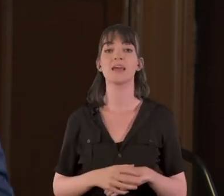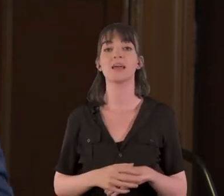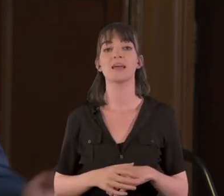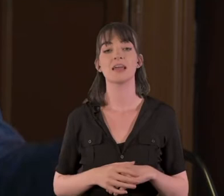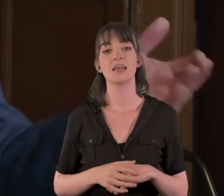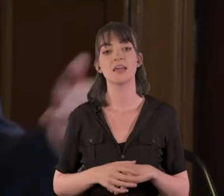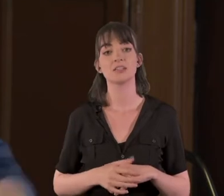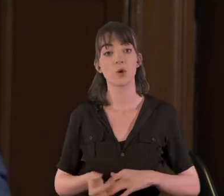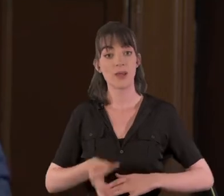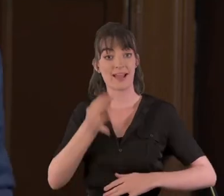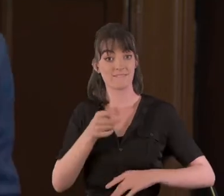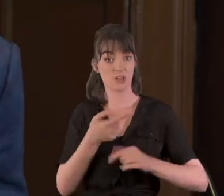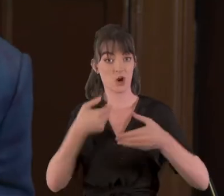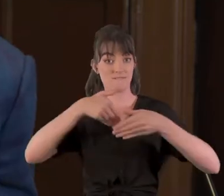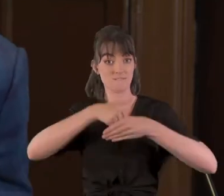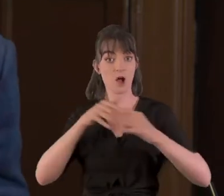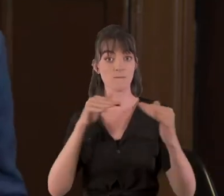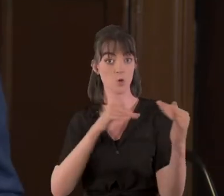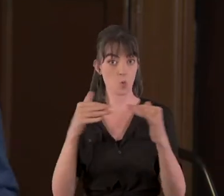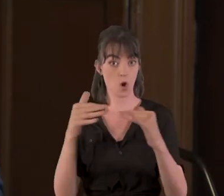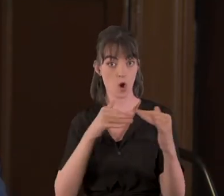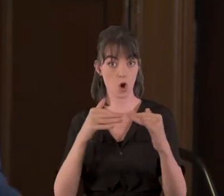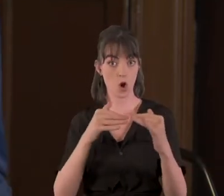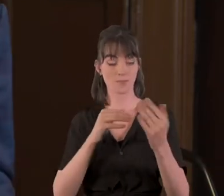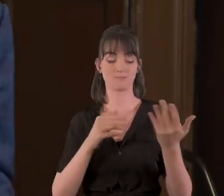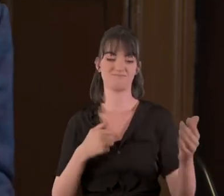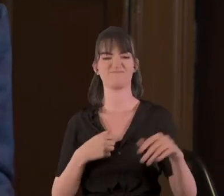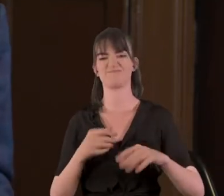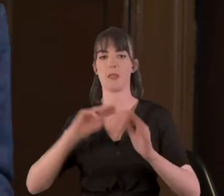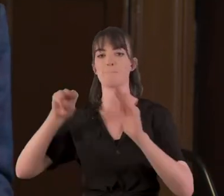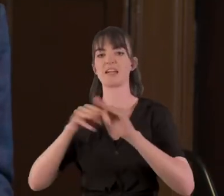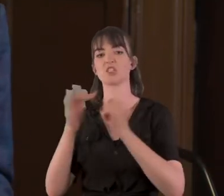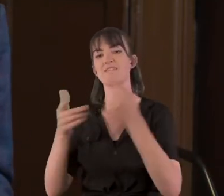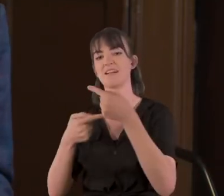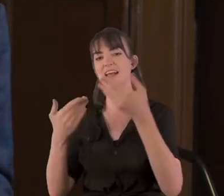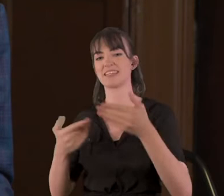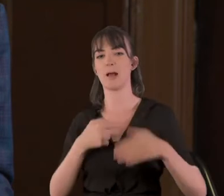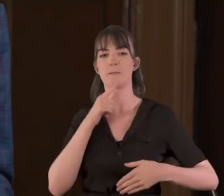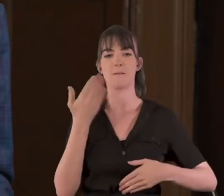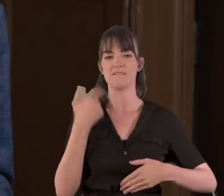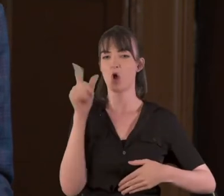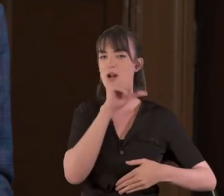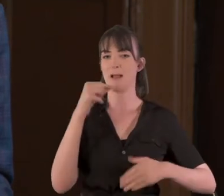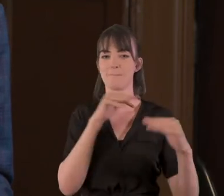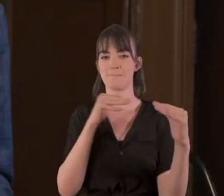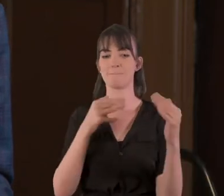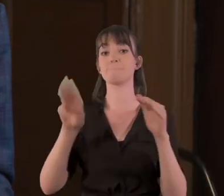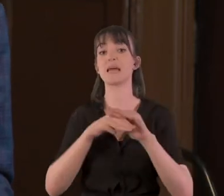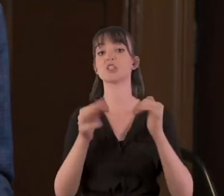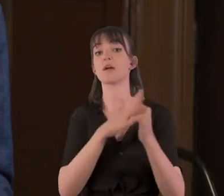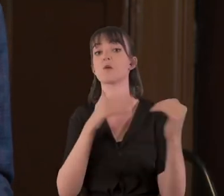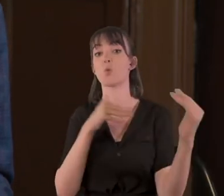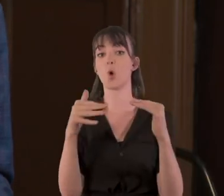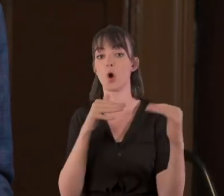If you're in the Ministry of War, as it was in those days, the Ministry of Defence in my day, I suppose typically you're fighting the last war again, which, by the